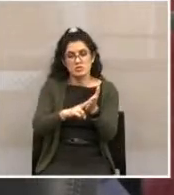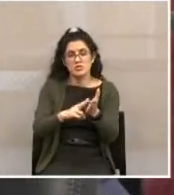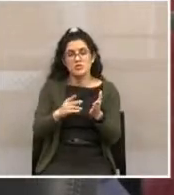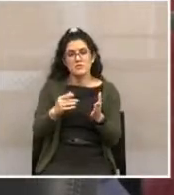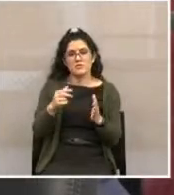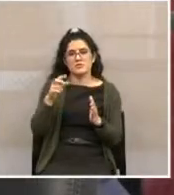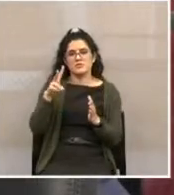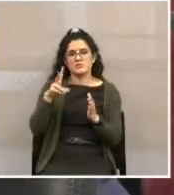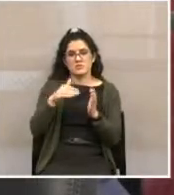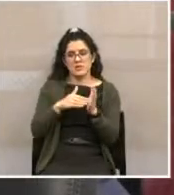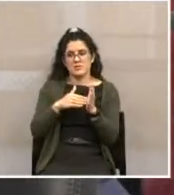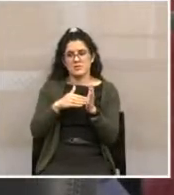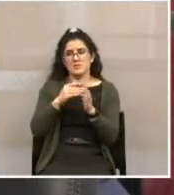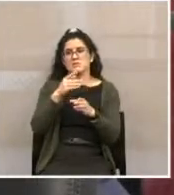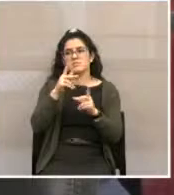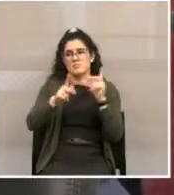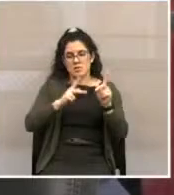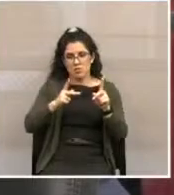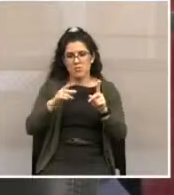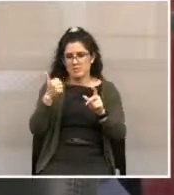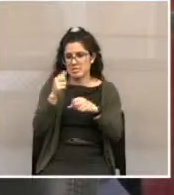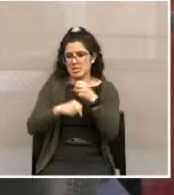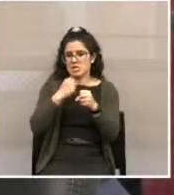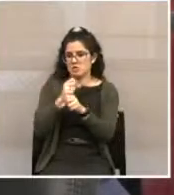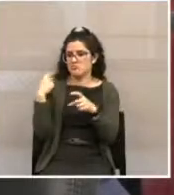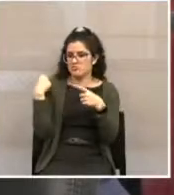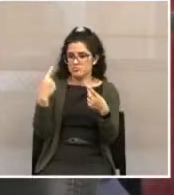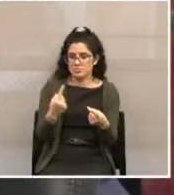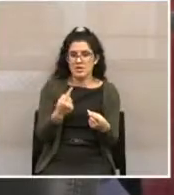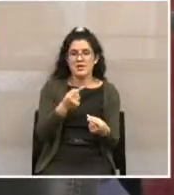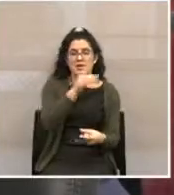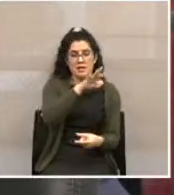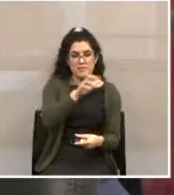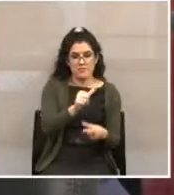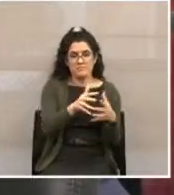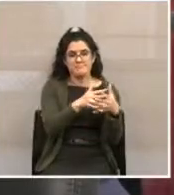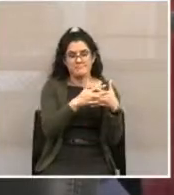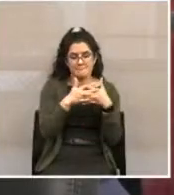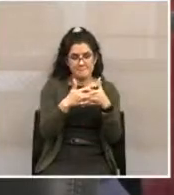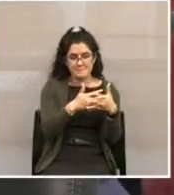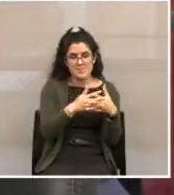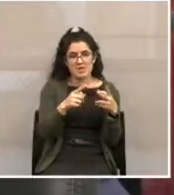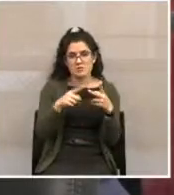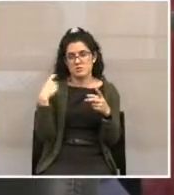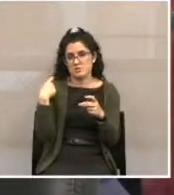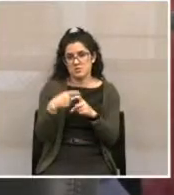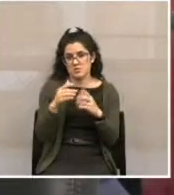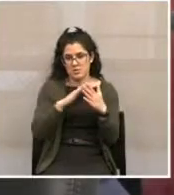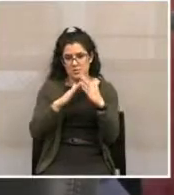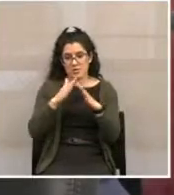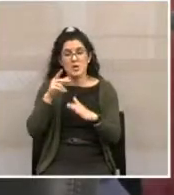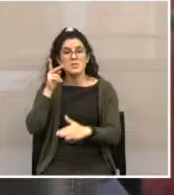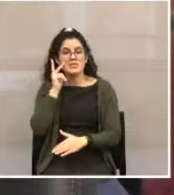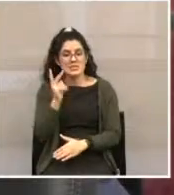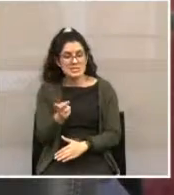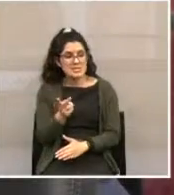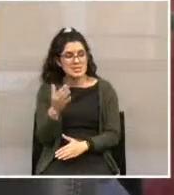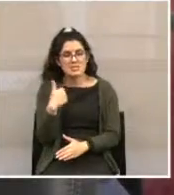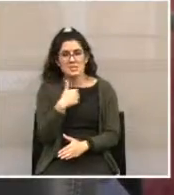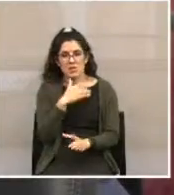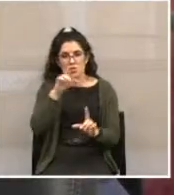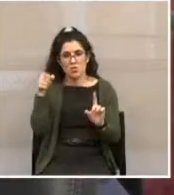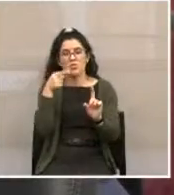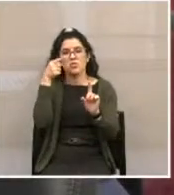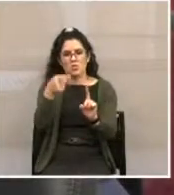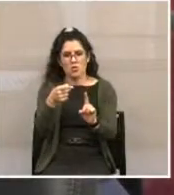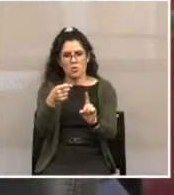vote over the last 10 years in African American and Latino communities. And we really see it as part of our mission and mandate